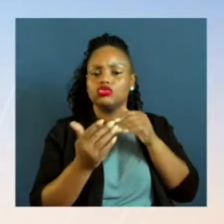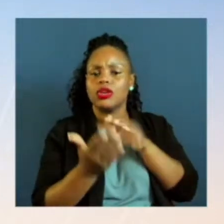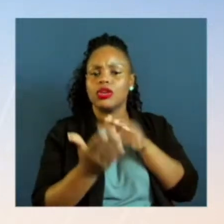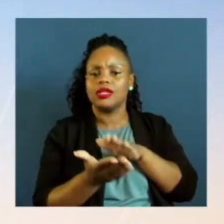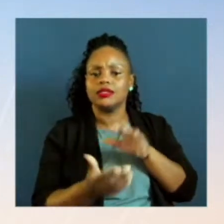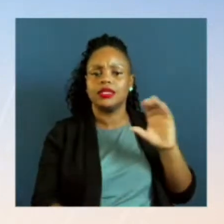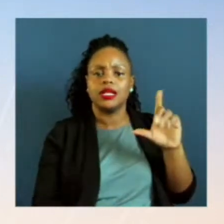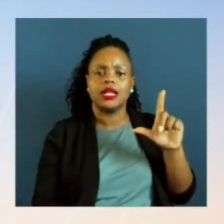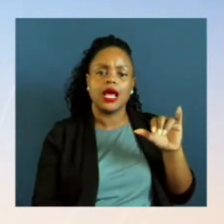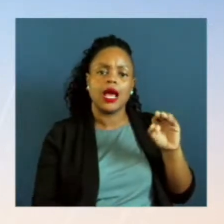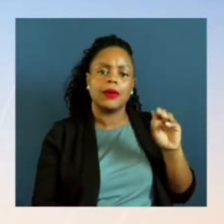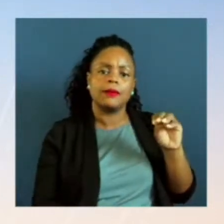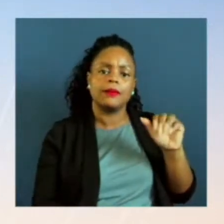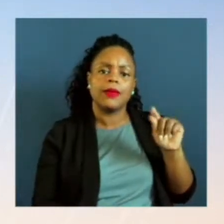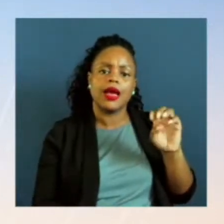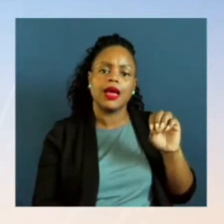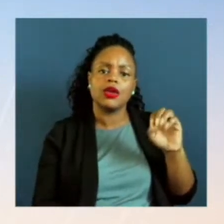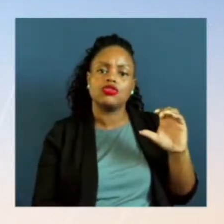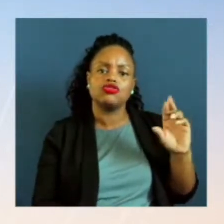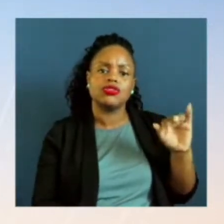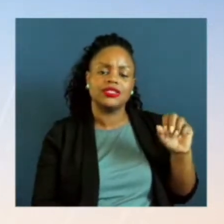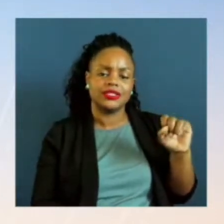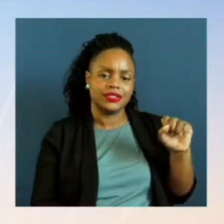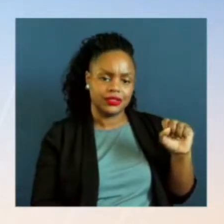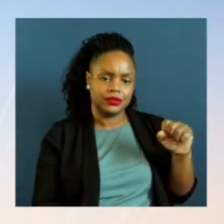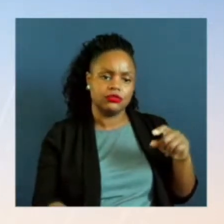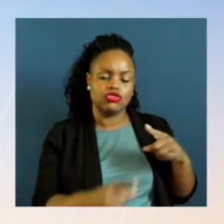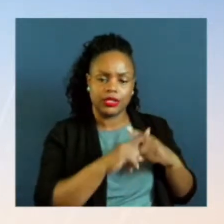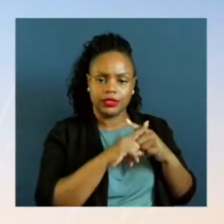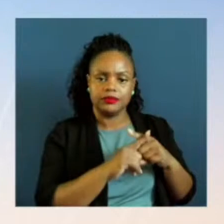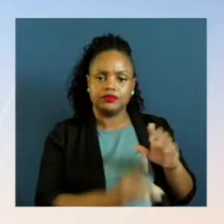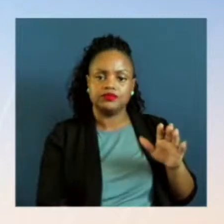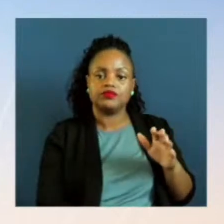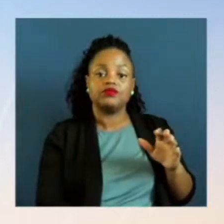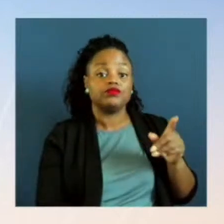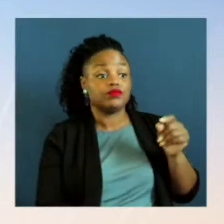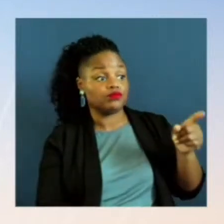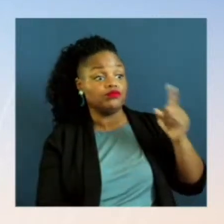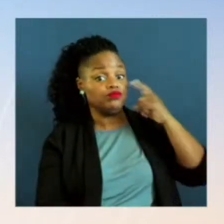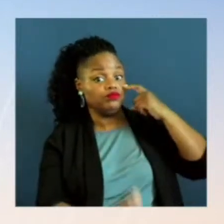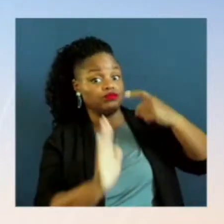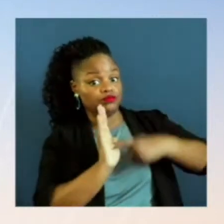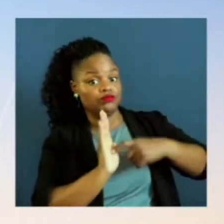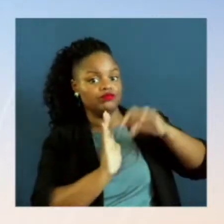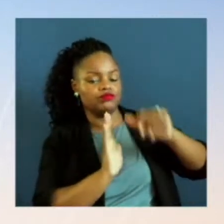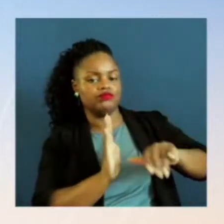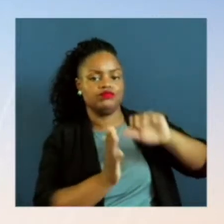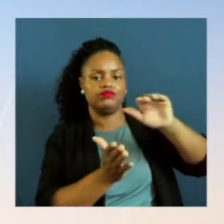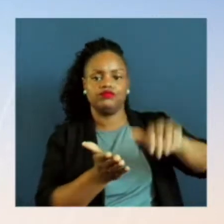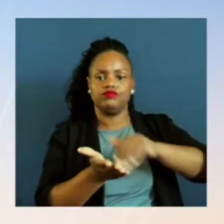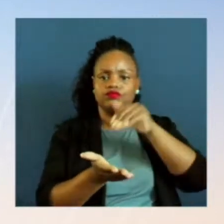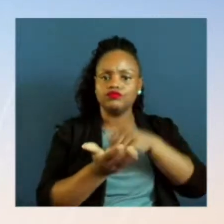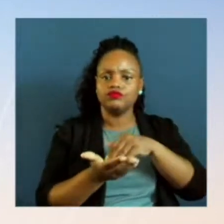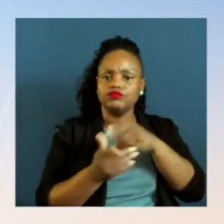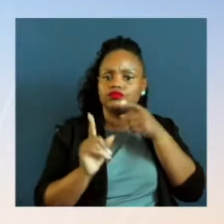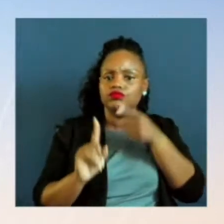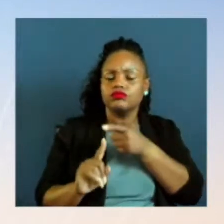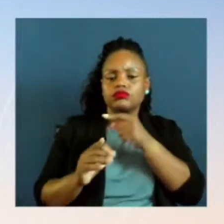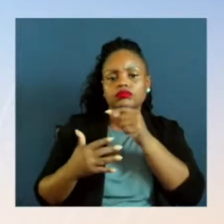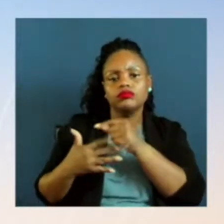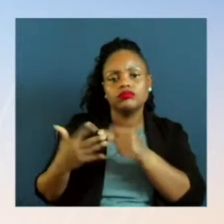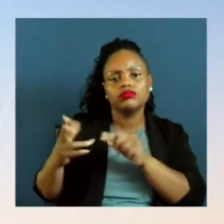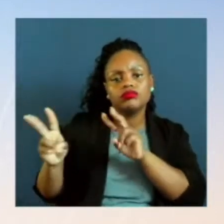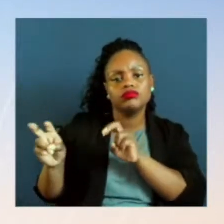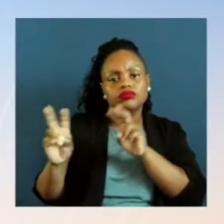of 4 crises he's identified from the beginning as being central to the issues he's going to address as president. I will say